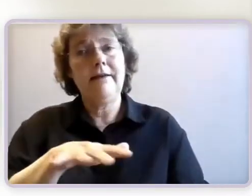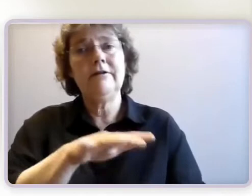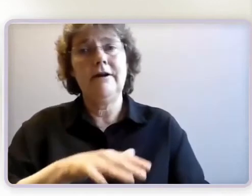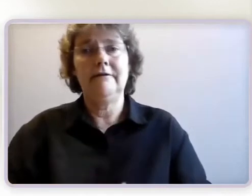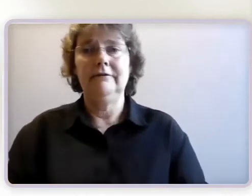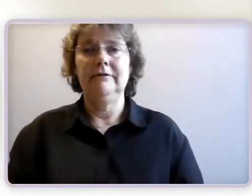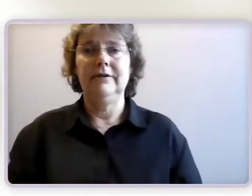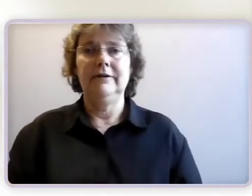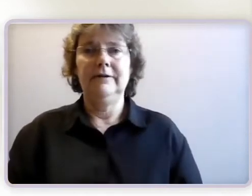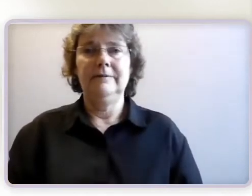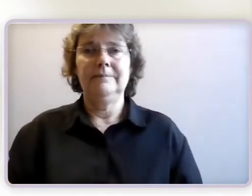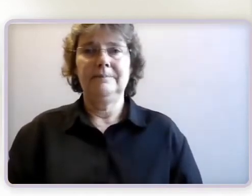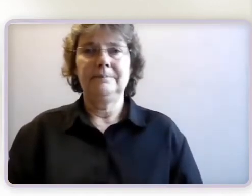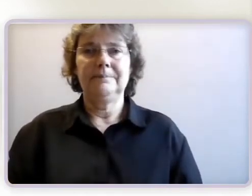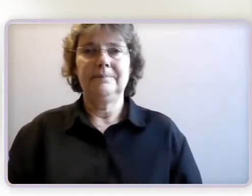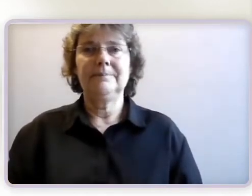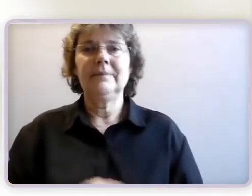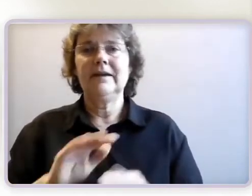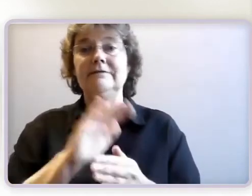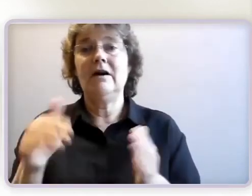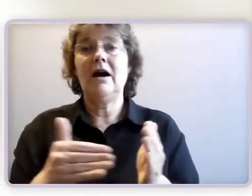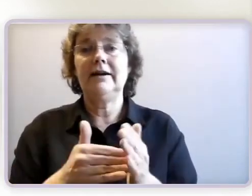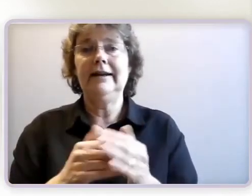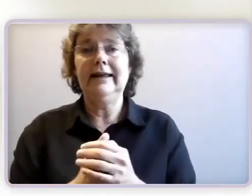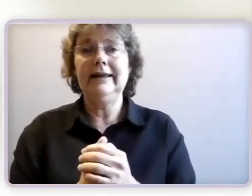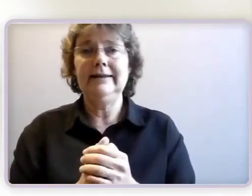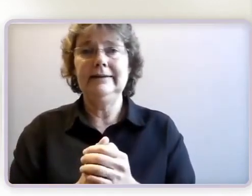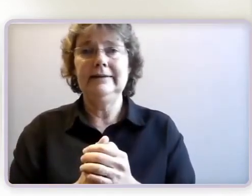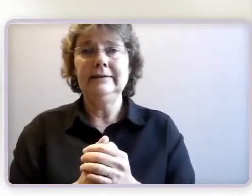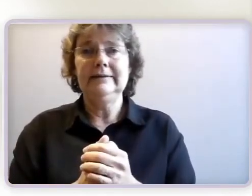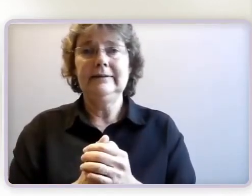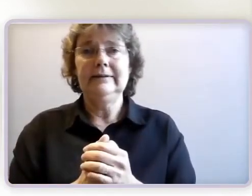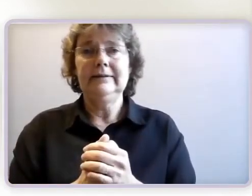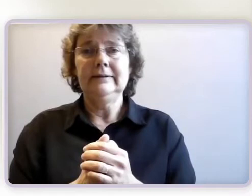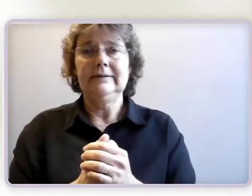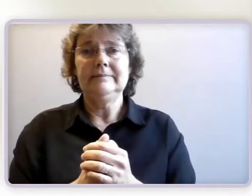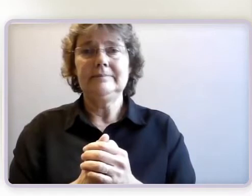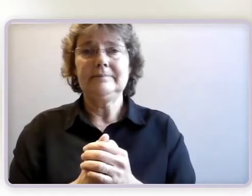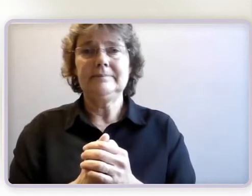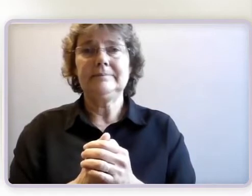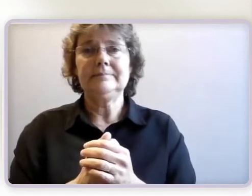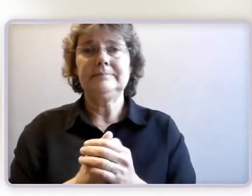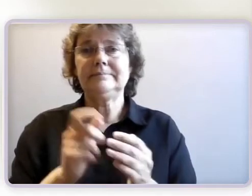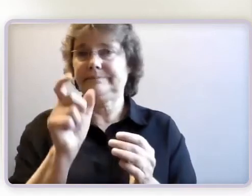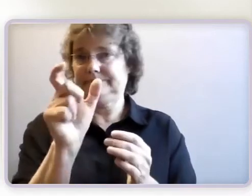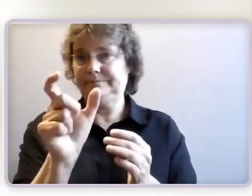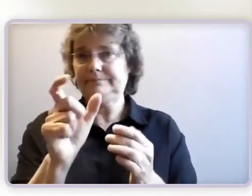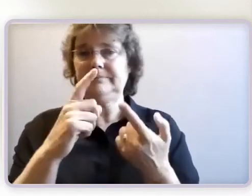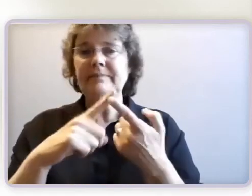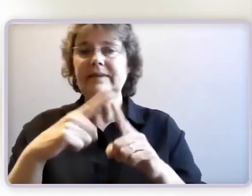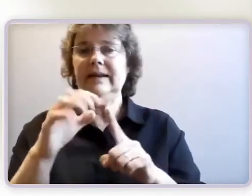And finally, the last term I'm going to talk about is exploitation.